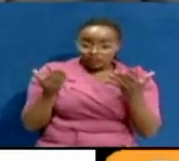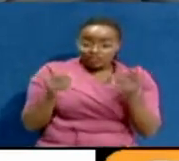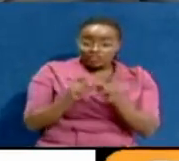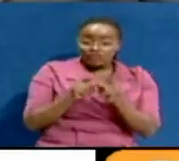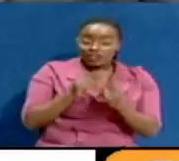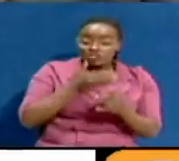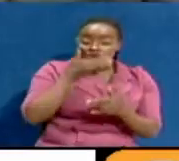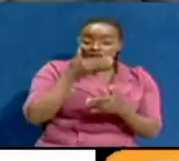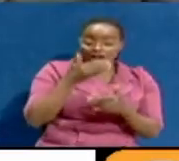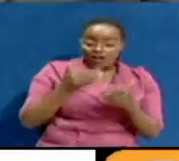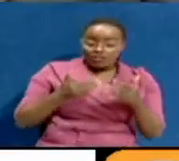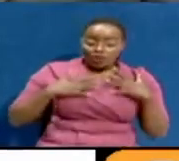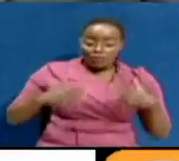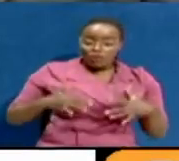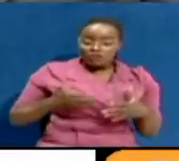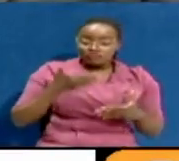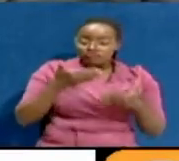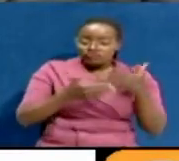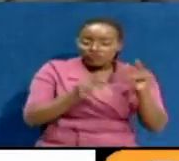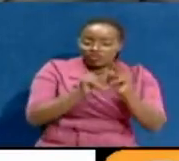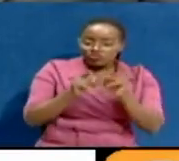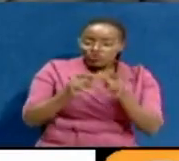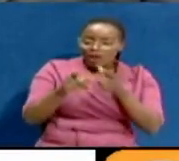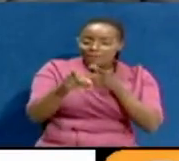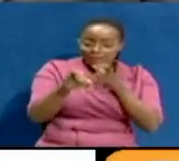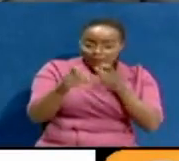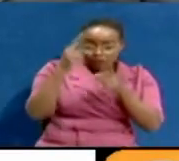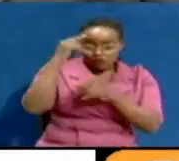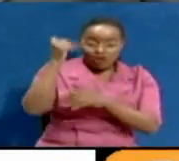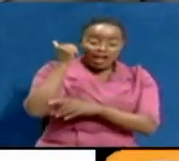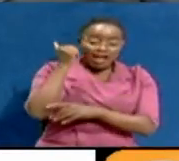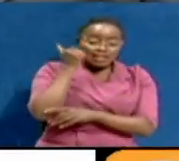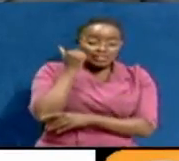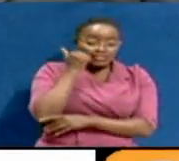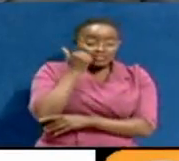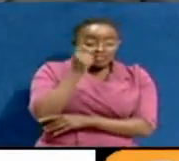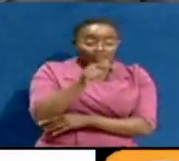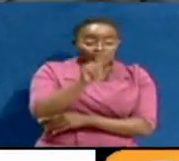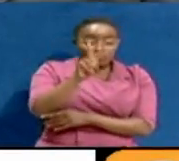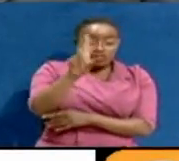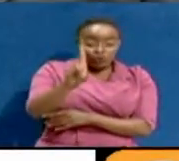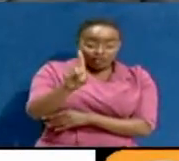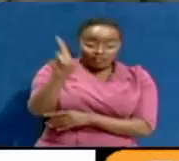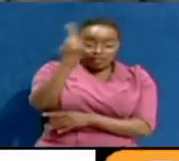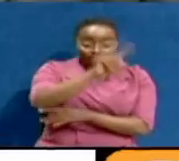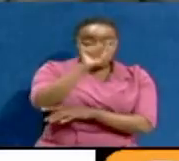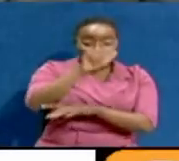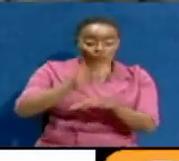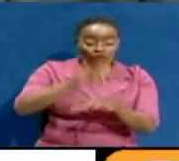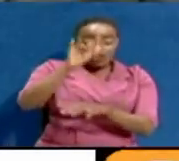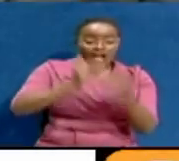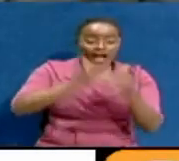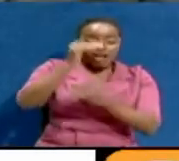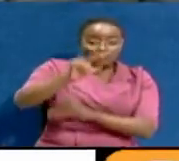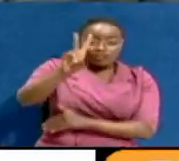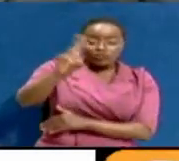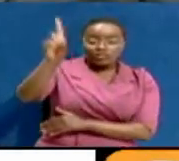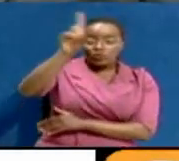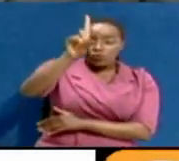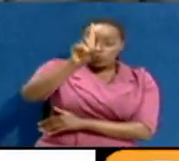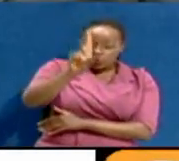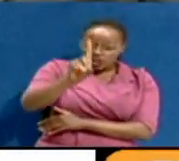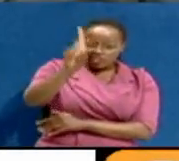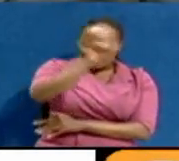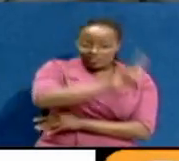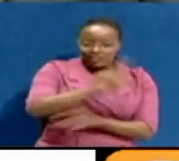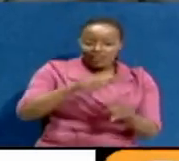your response to an attack. So within the 21 days, it is possible for you to get infected. But after the 21 days, your immune